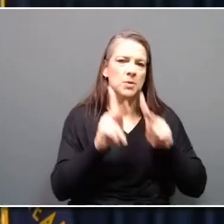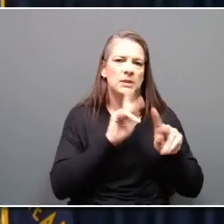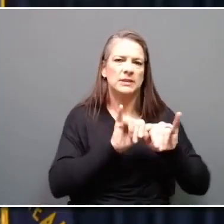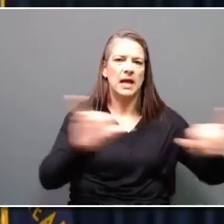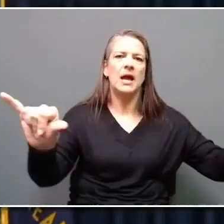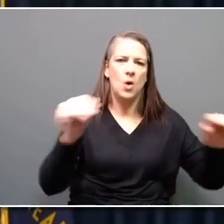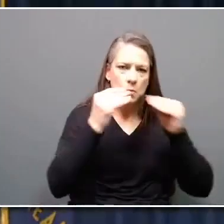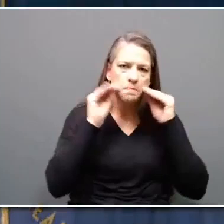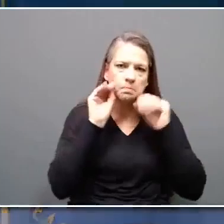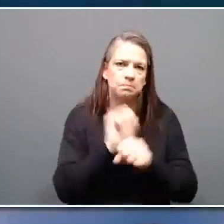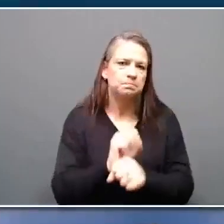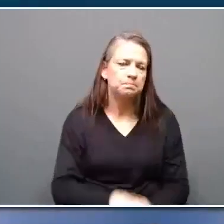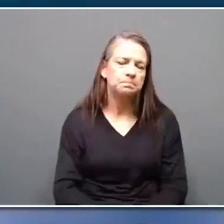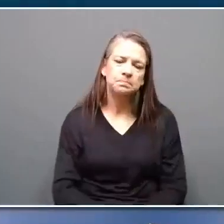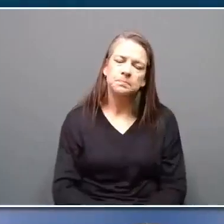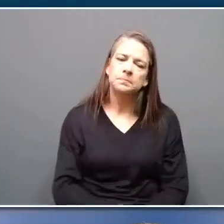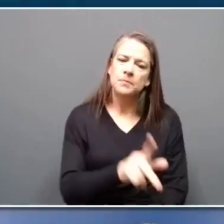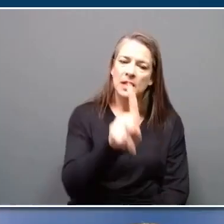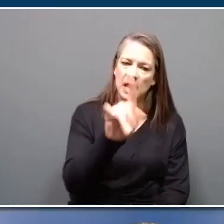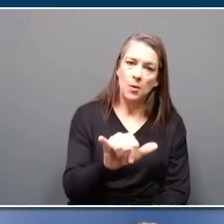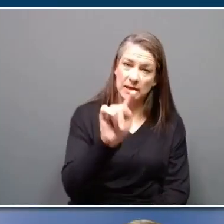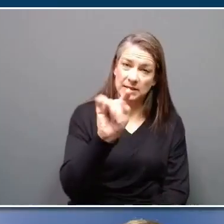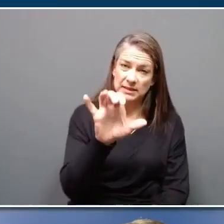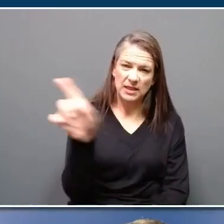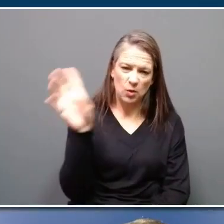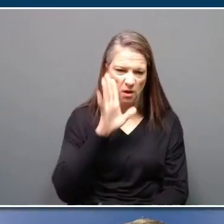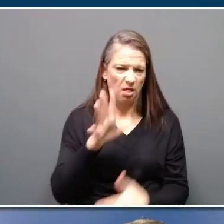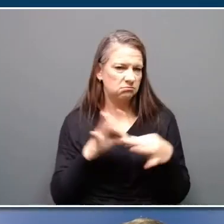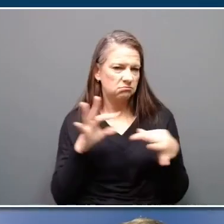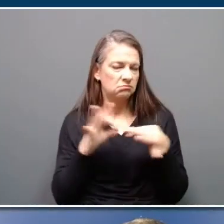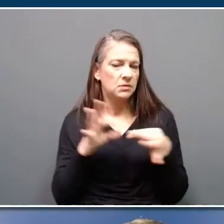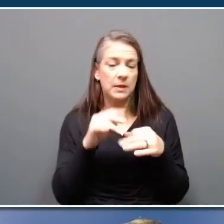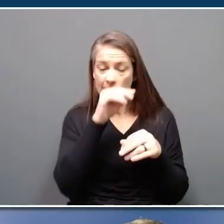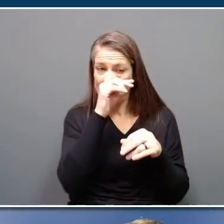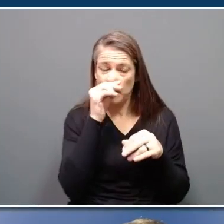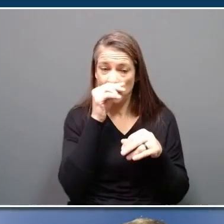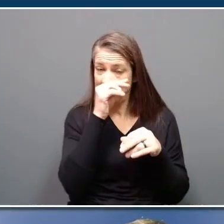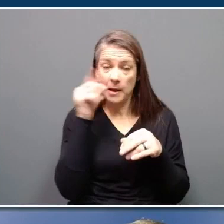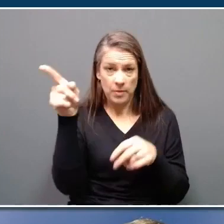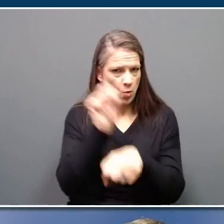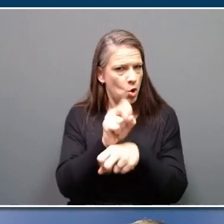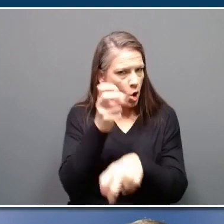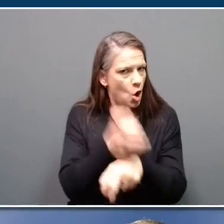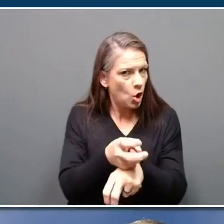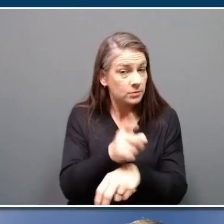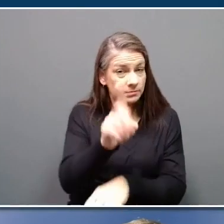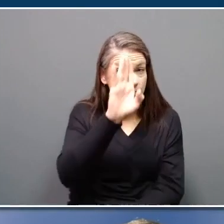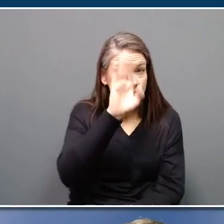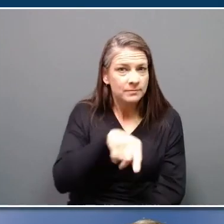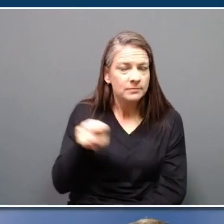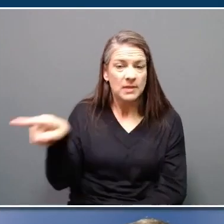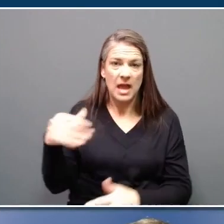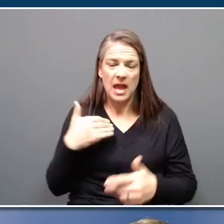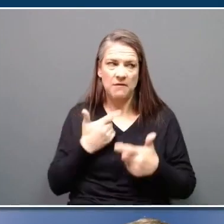home. KYTC, who you're going to hear from, is working hard. Remember, they start with the major routes. It